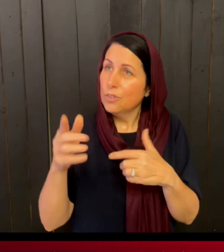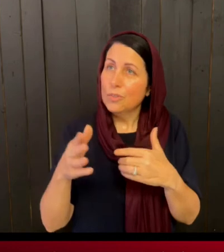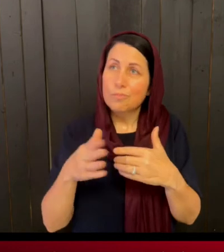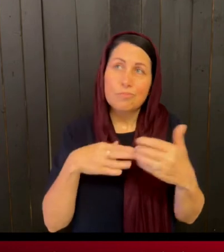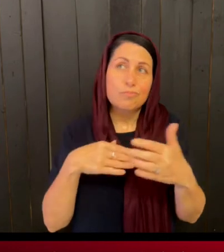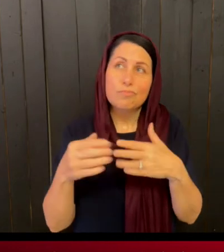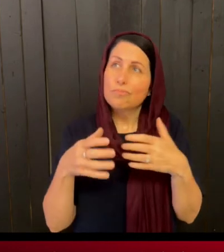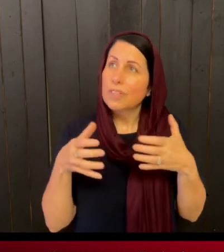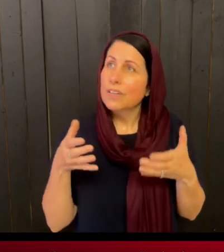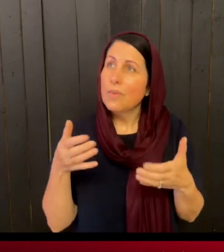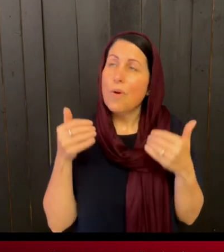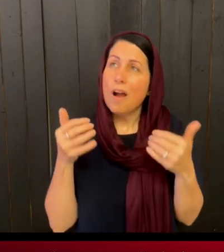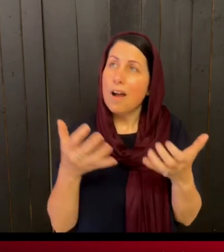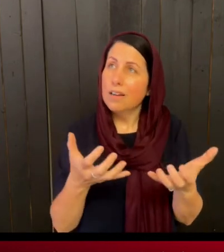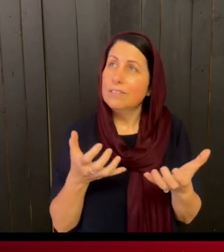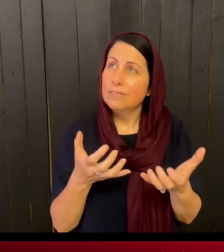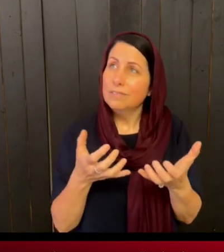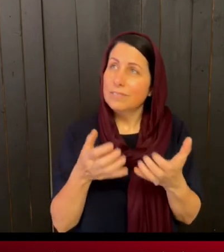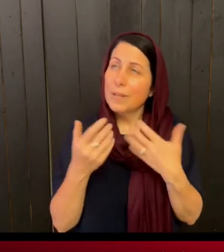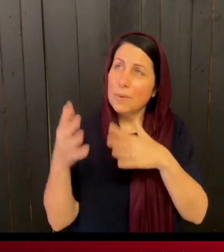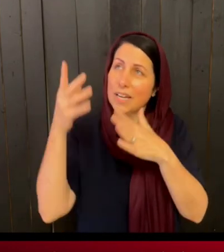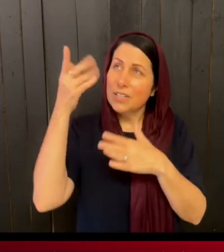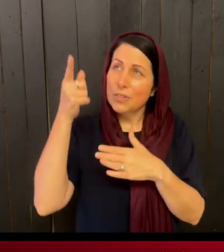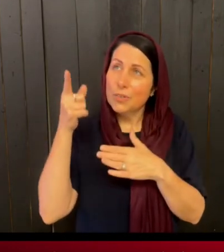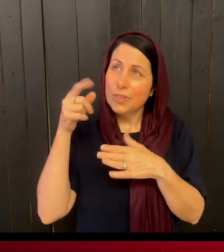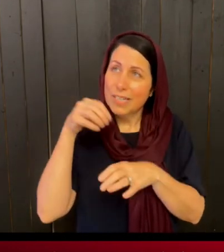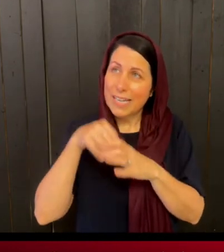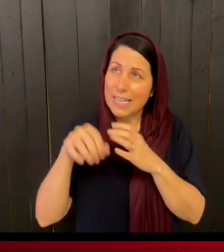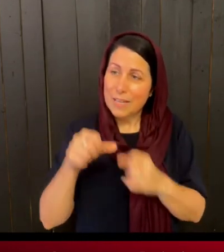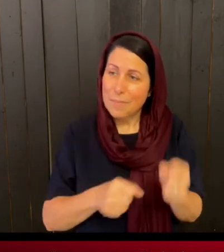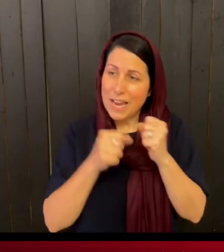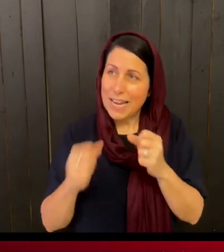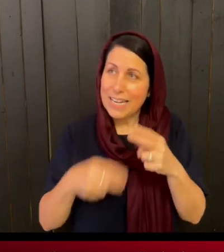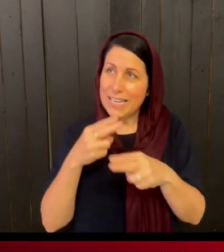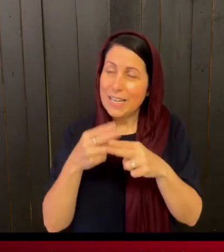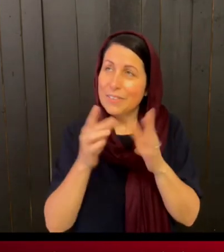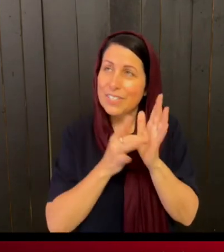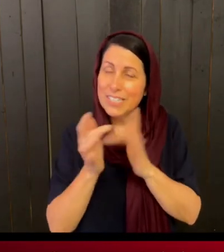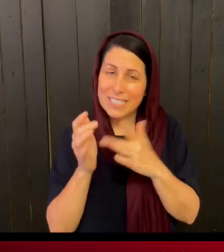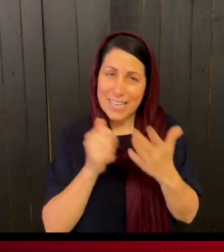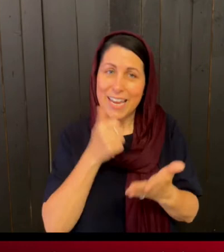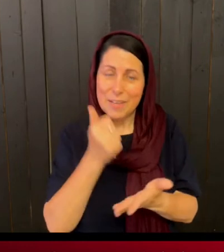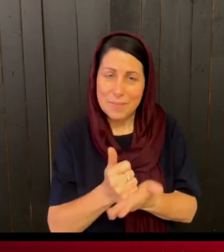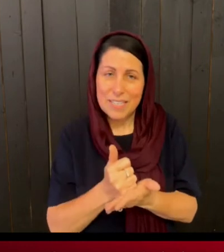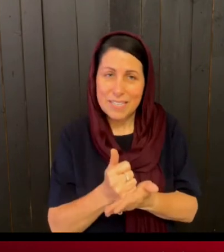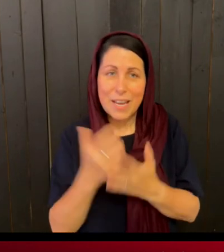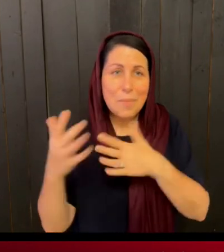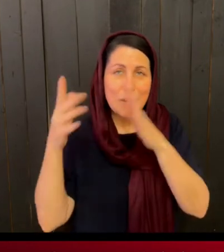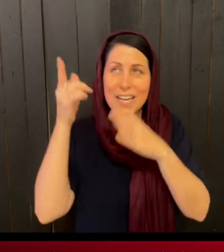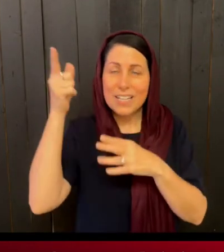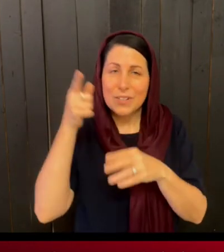God. In the mighty name of Jesus, amen. Praise you, God.